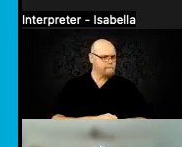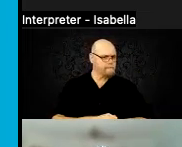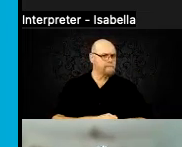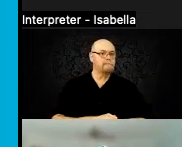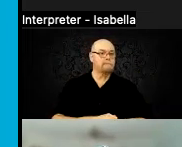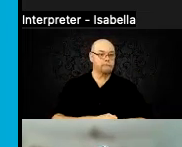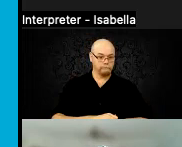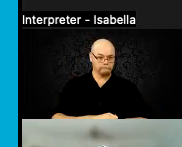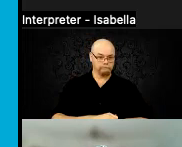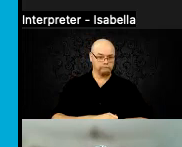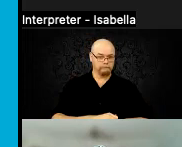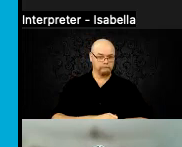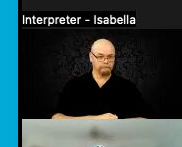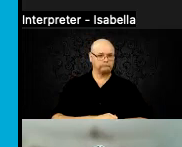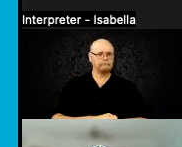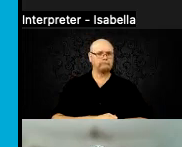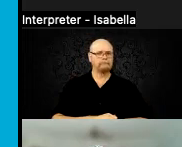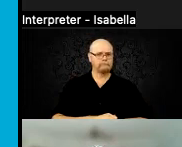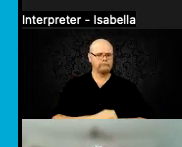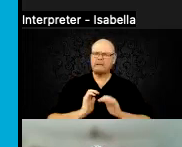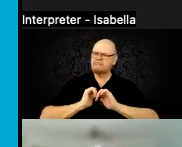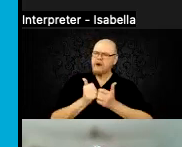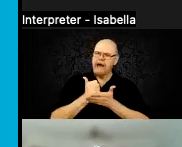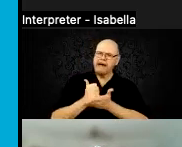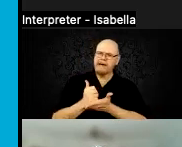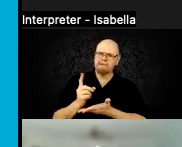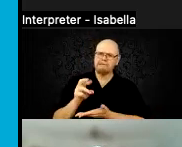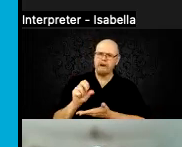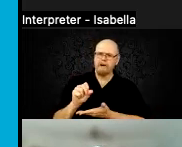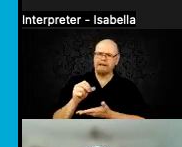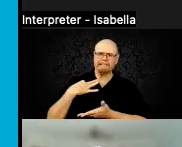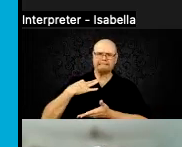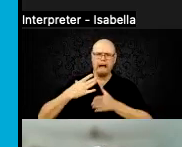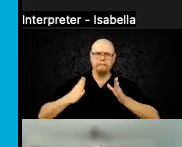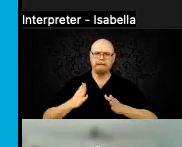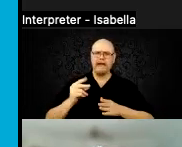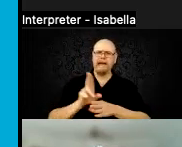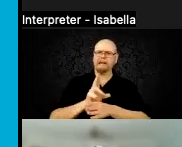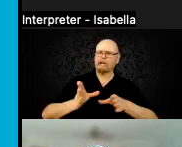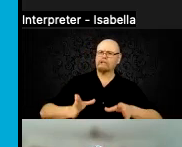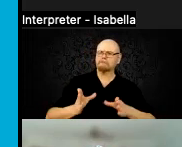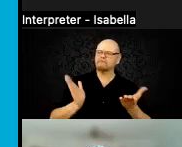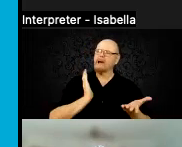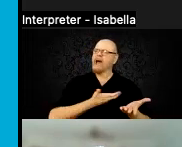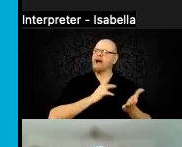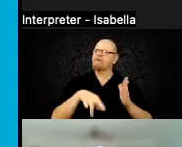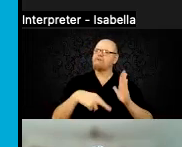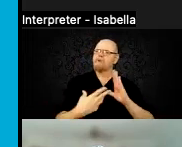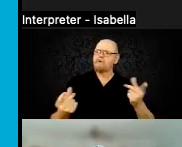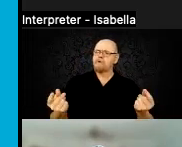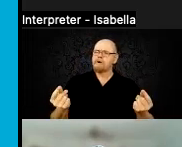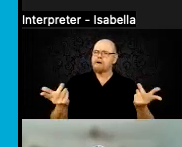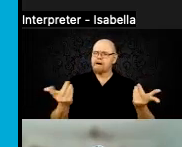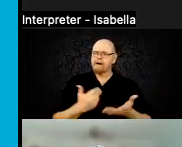So thinking about helping DRS applicants and customers, what is our role as the Client Assistance Program as CAP? So we can